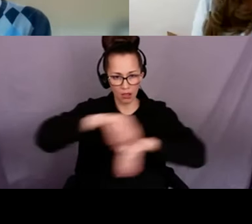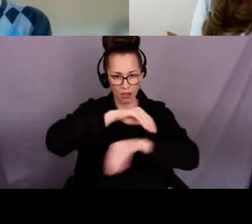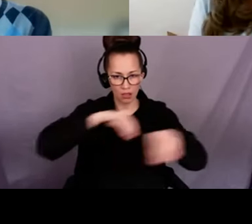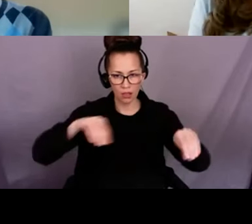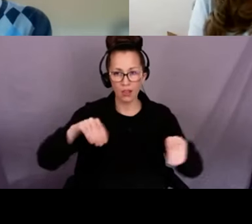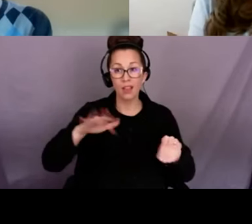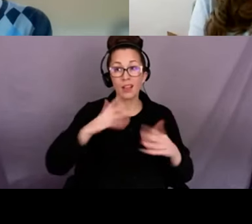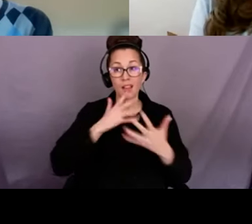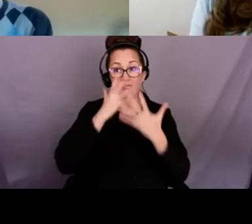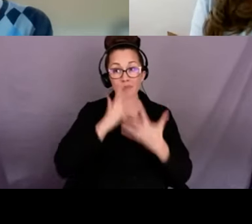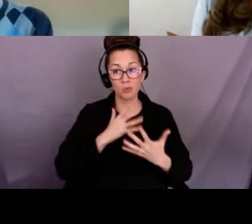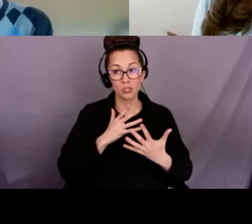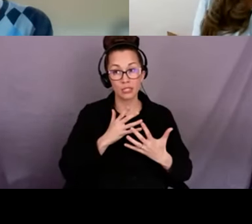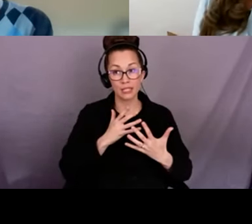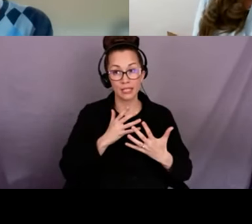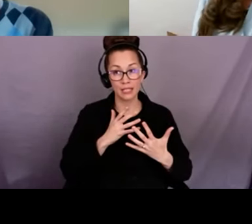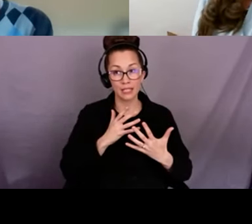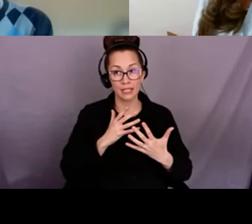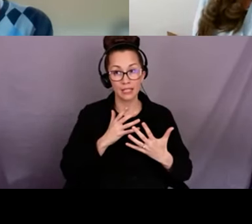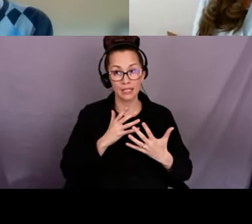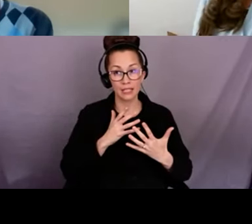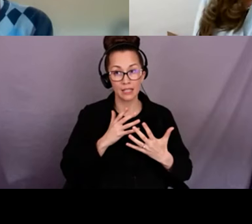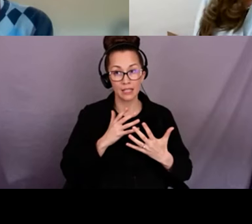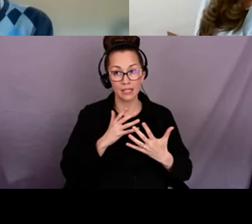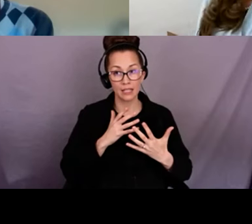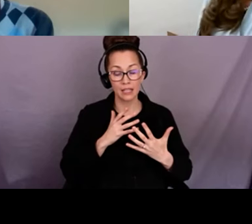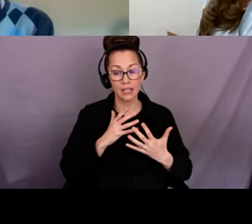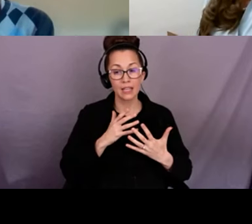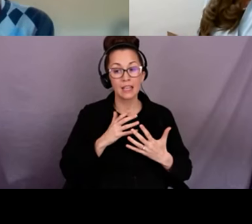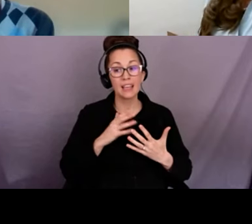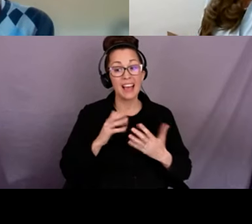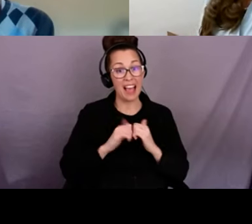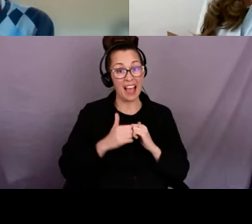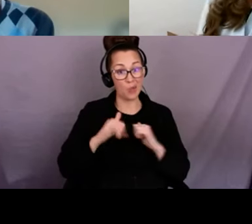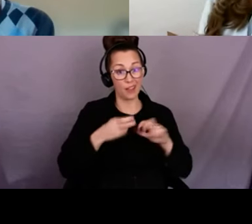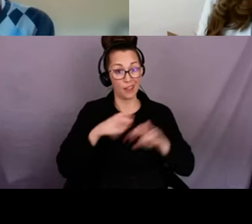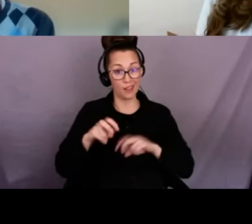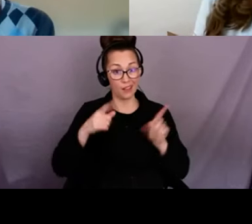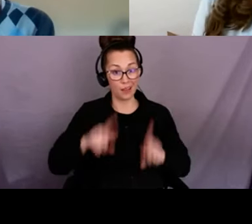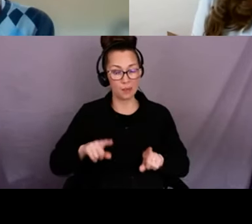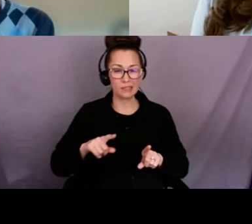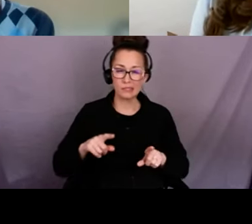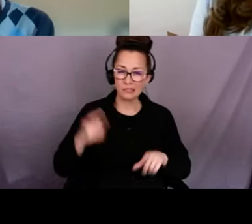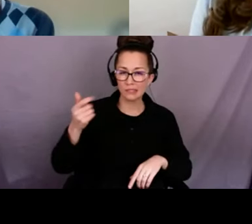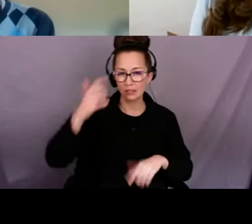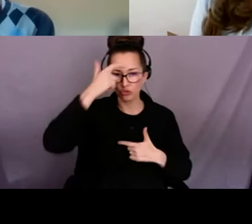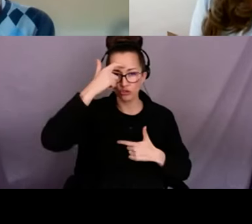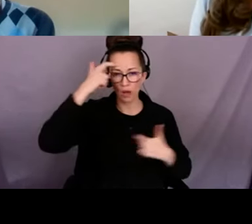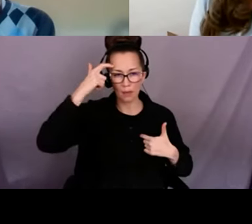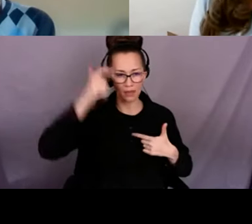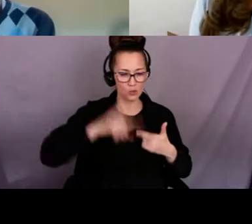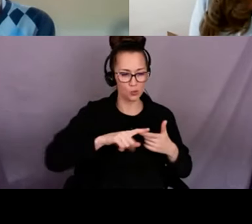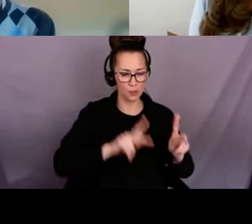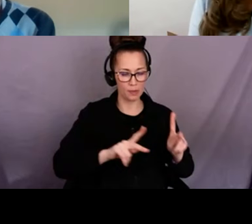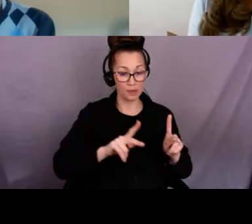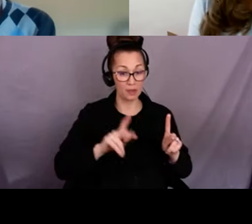handled over this last few years has been traumatic to the men and women and their families, because imagine showing